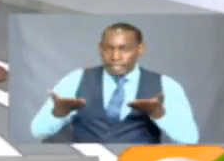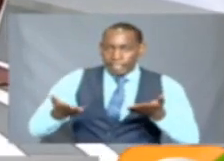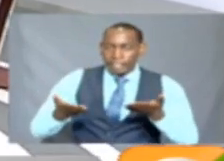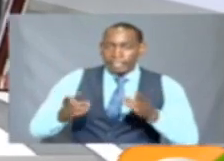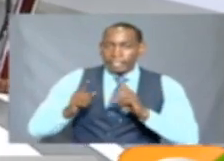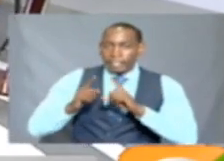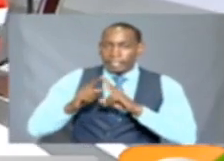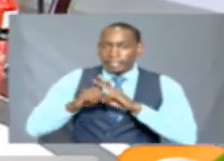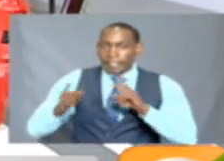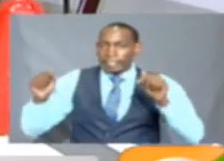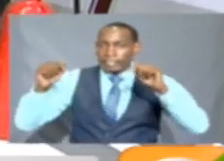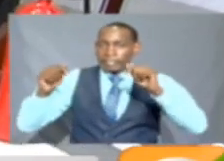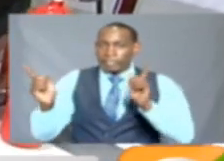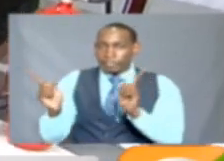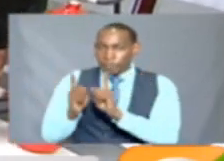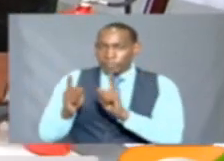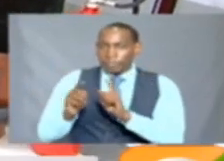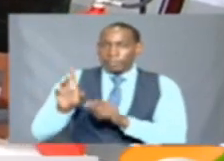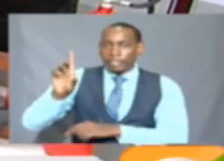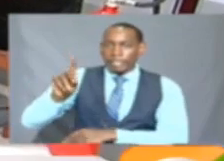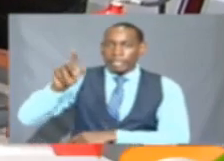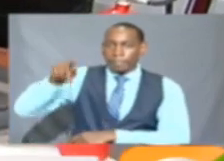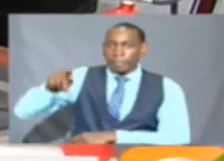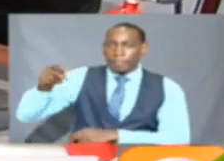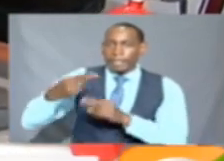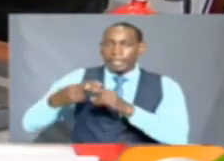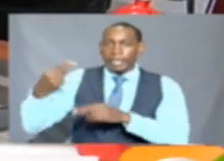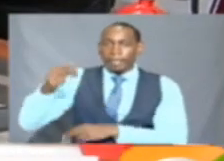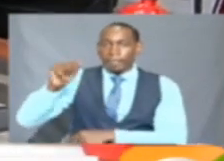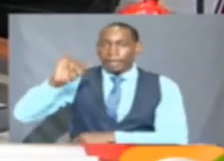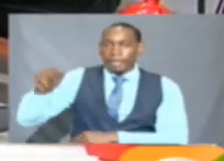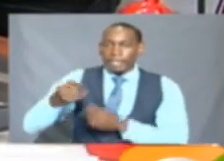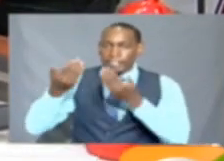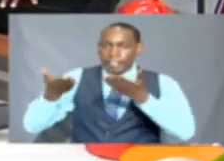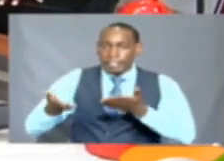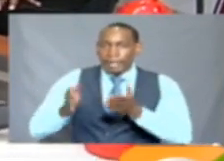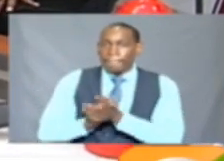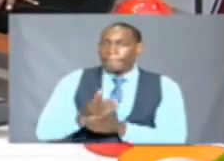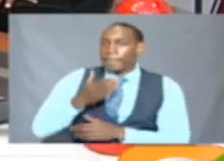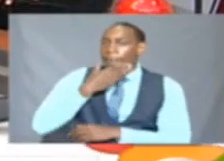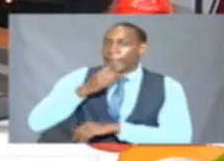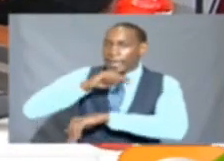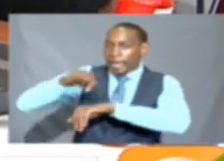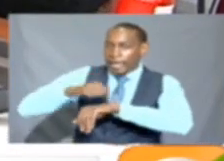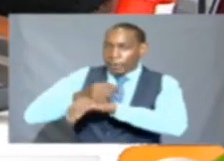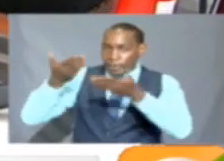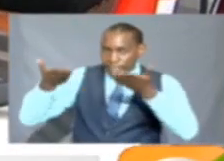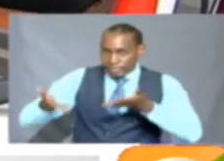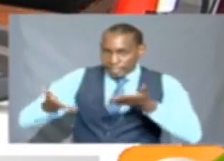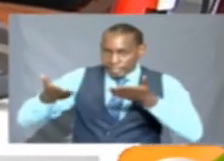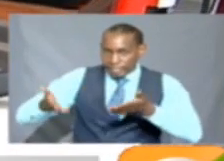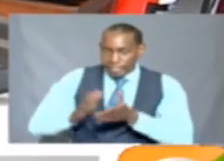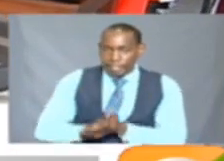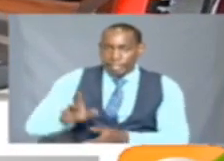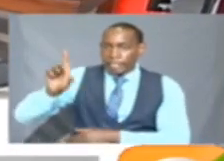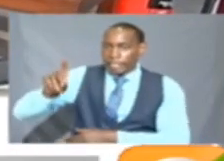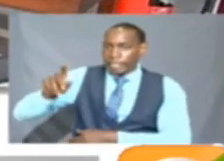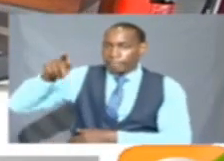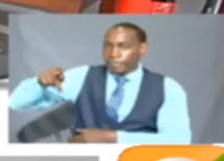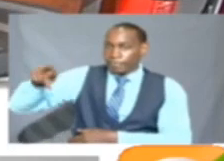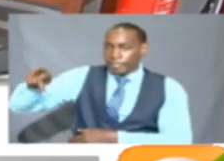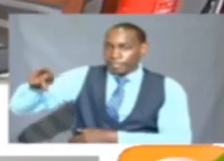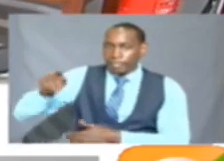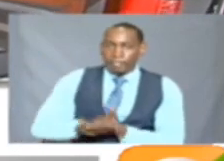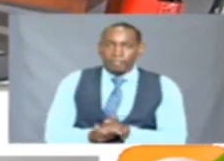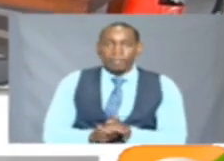bit. The Director of Public Prosecutions, Nurdin Haji, in the house, the man of the hour. And DPP,